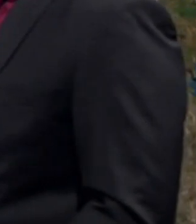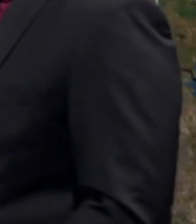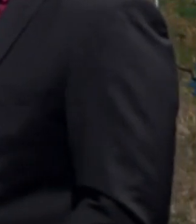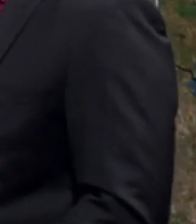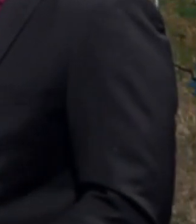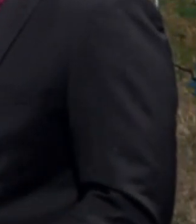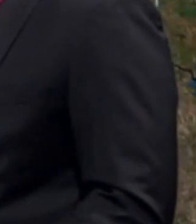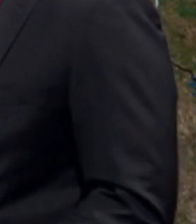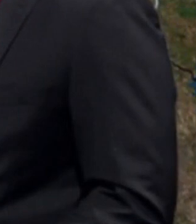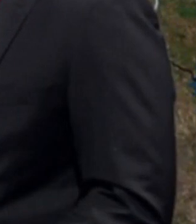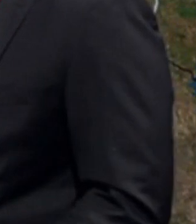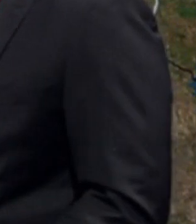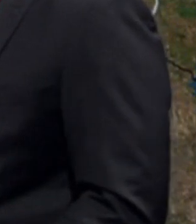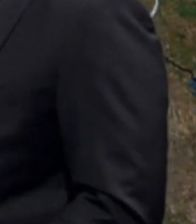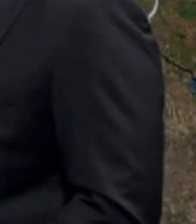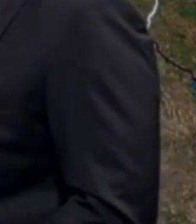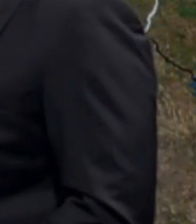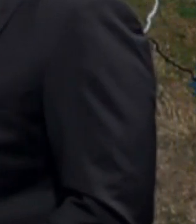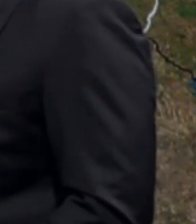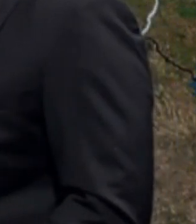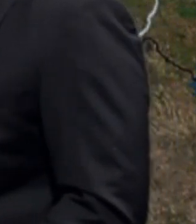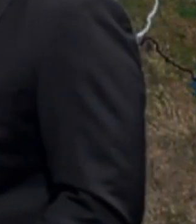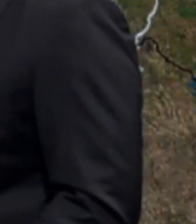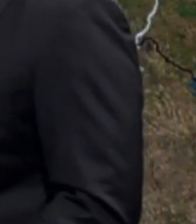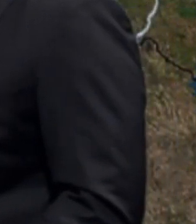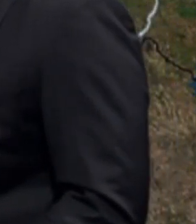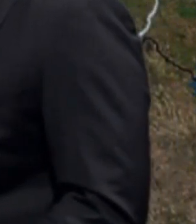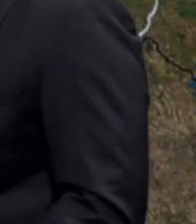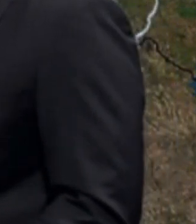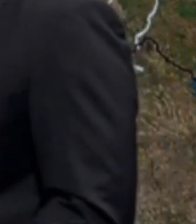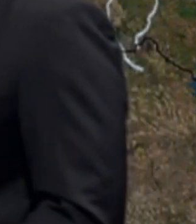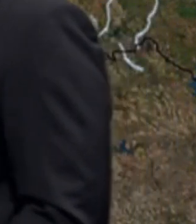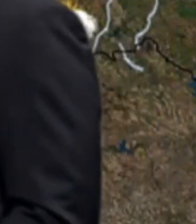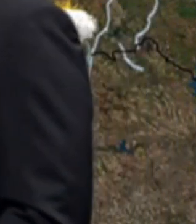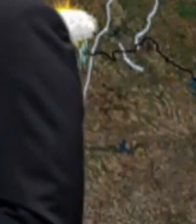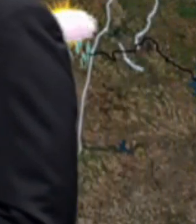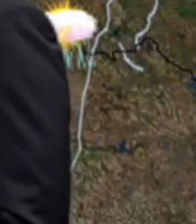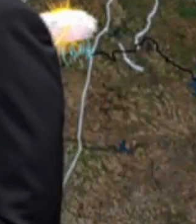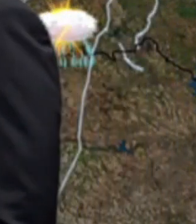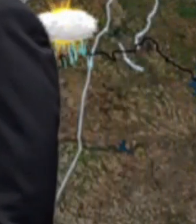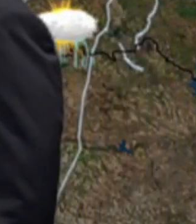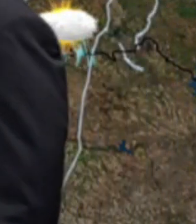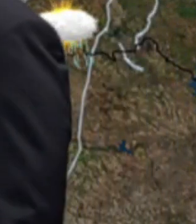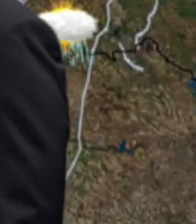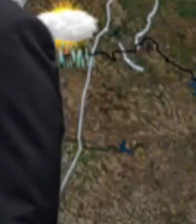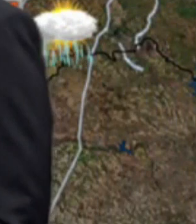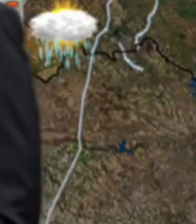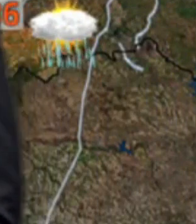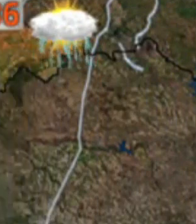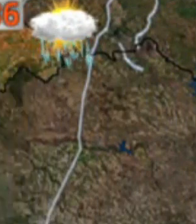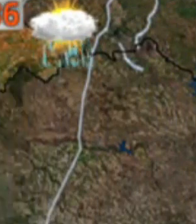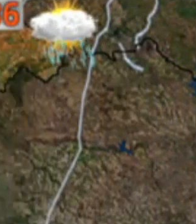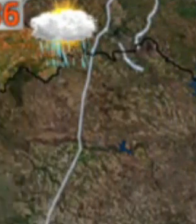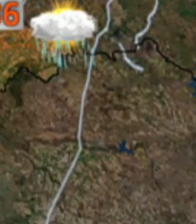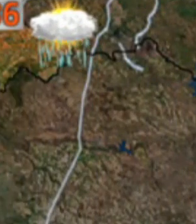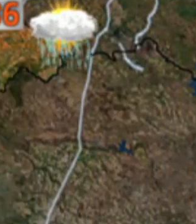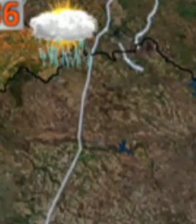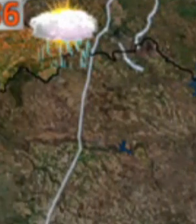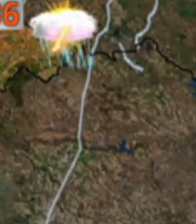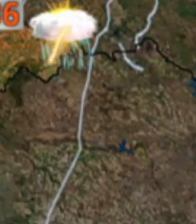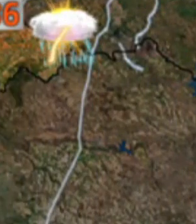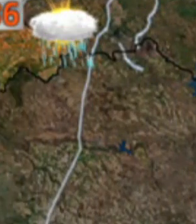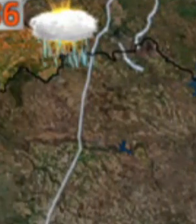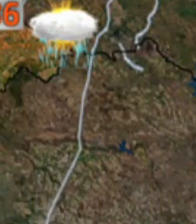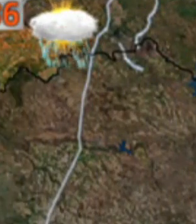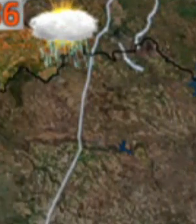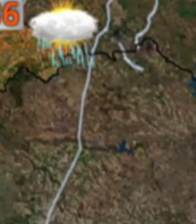di rita ho mashome a mararo a metse e robedi ka ofela se shebile hona ka Wolmaranstad le hona ka hare ho Saisreneke se tseksal ka hona ka Vryburg ho hlokomela hore tla